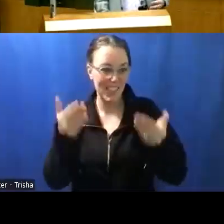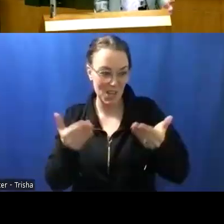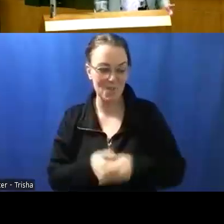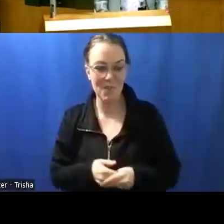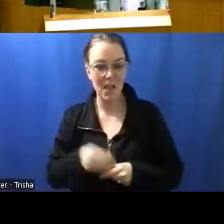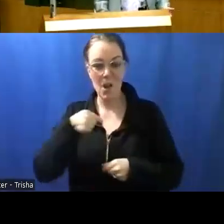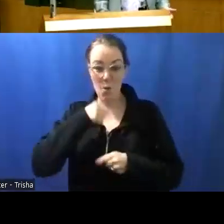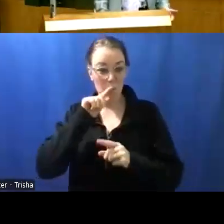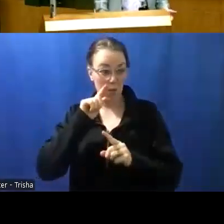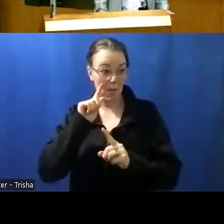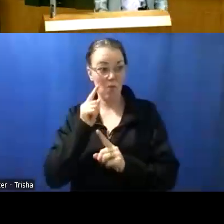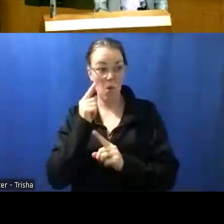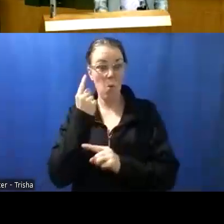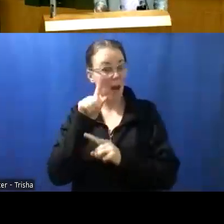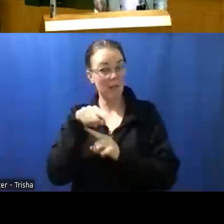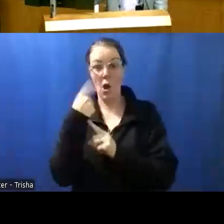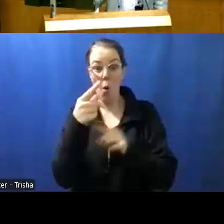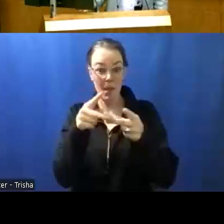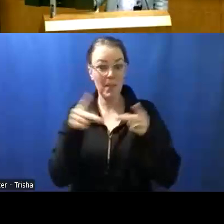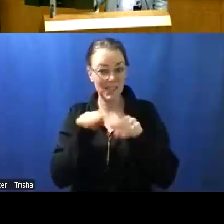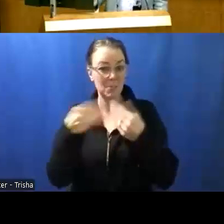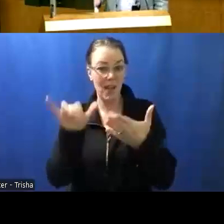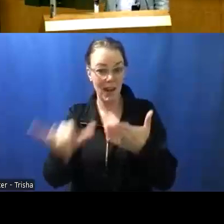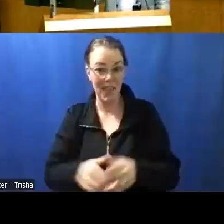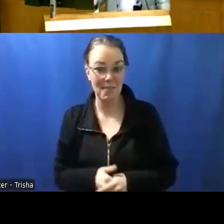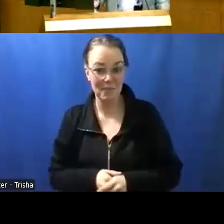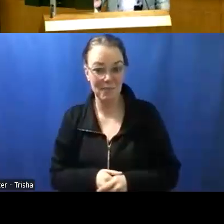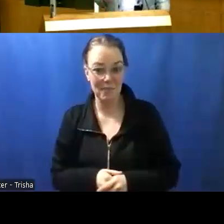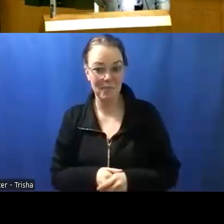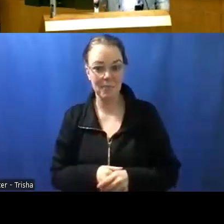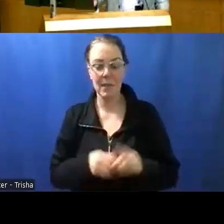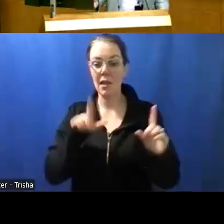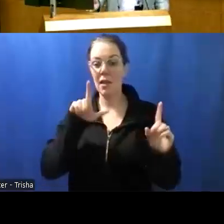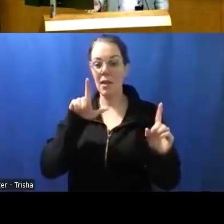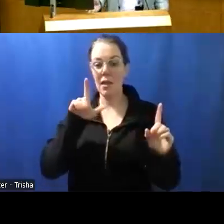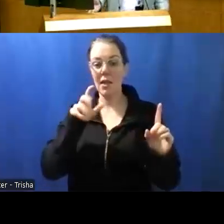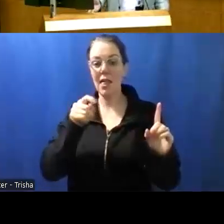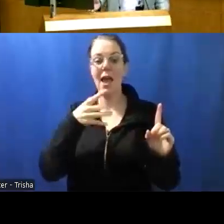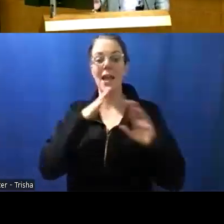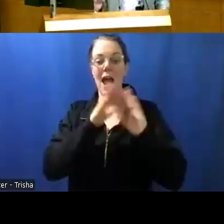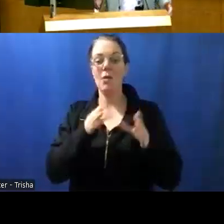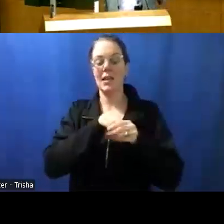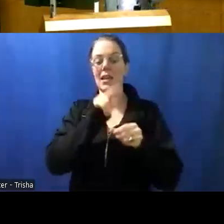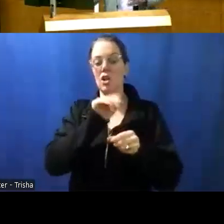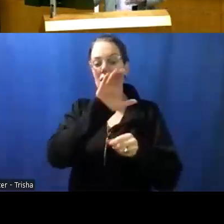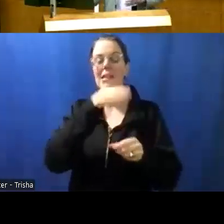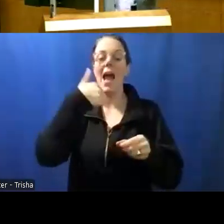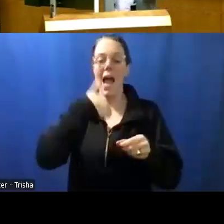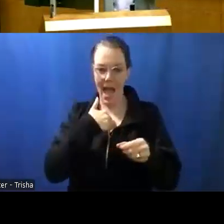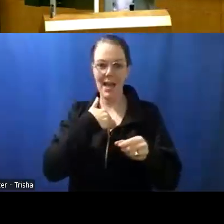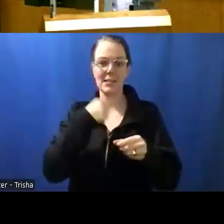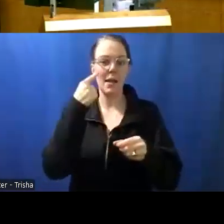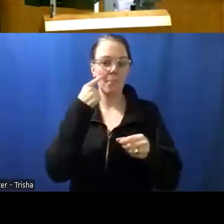the only places that is doing this. The Lighthouse in New York City has a very good mental health program, but that's, of course, a vision